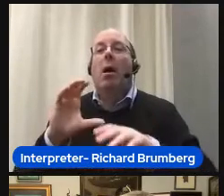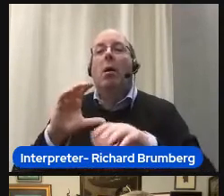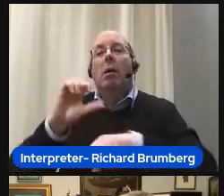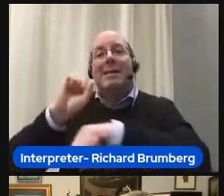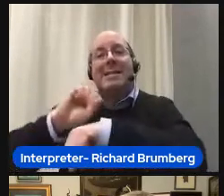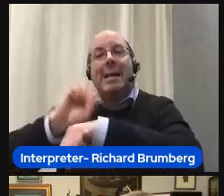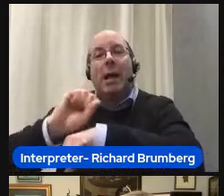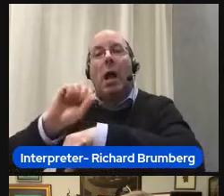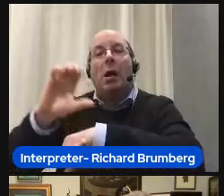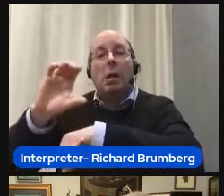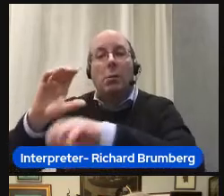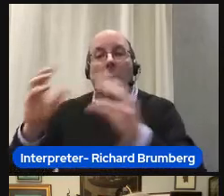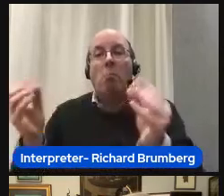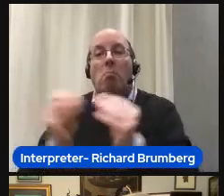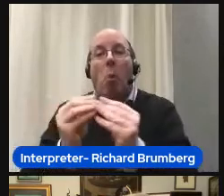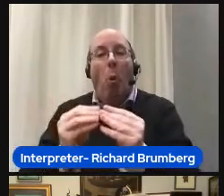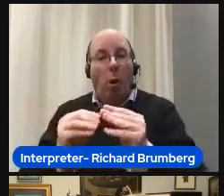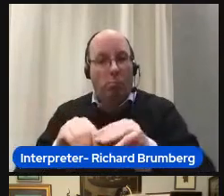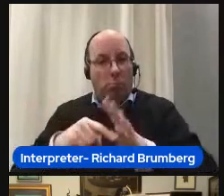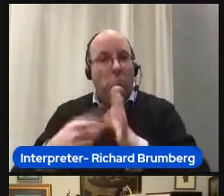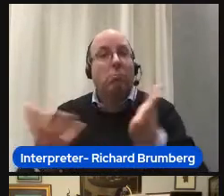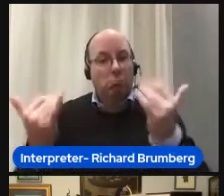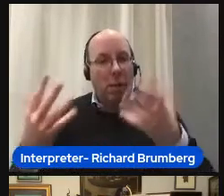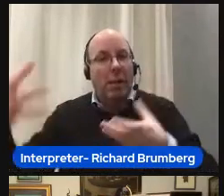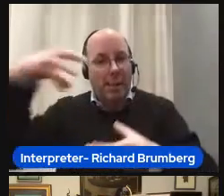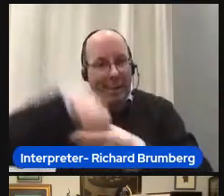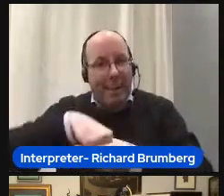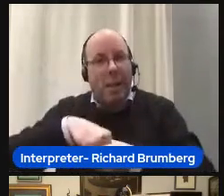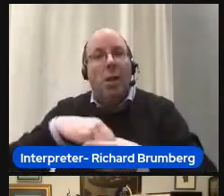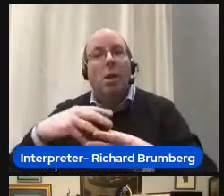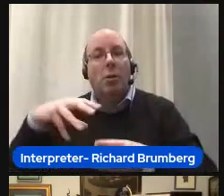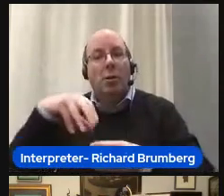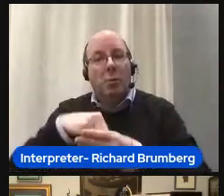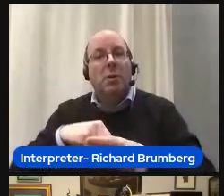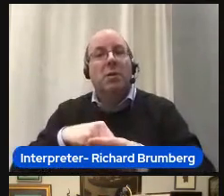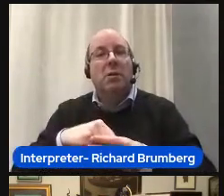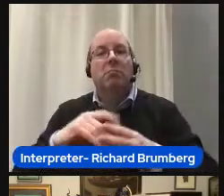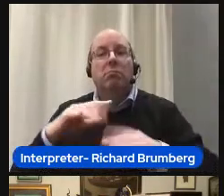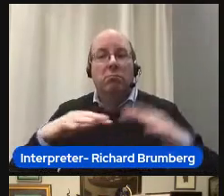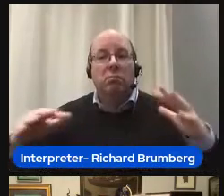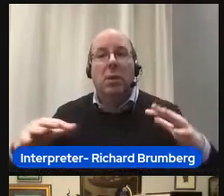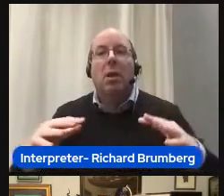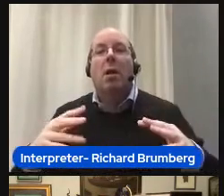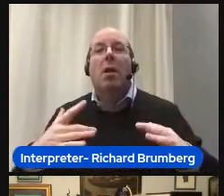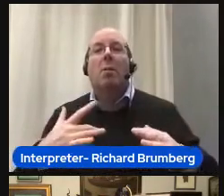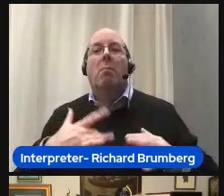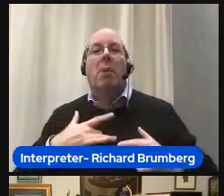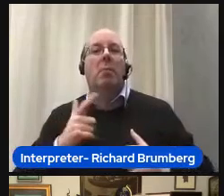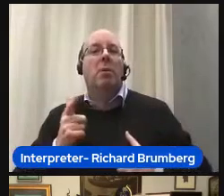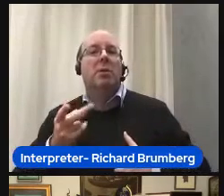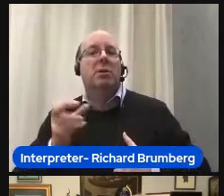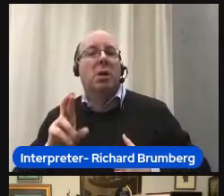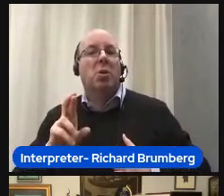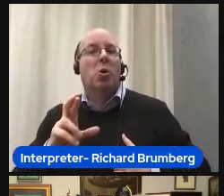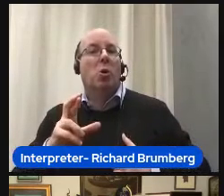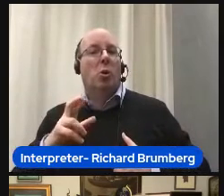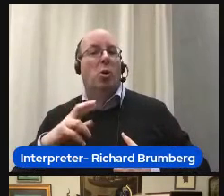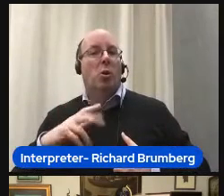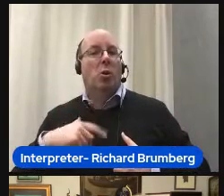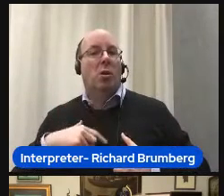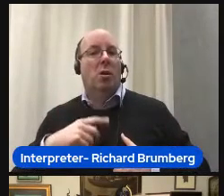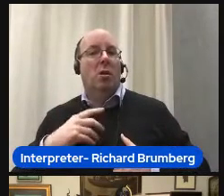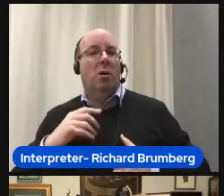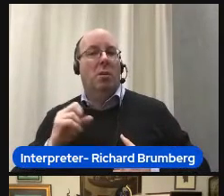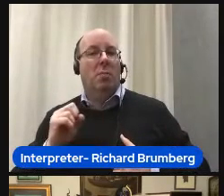in the last bit that inclusion is a big thing. And for gender and sexually diverse people to not feel welcomed or to be separated from their